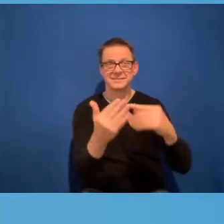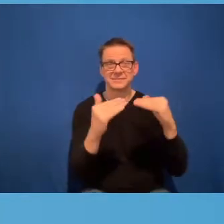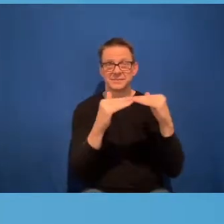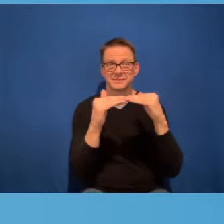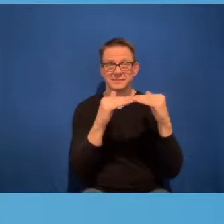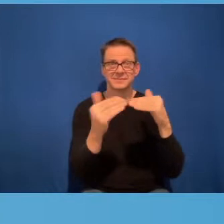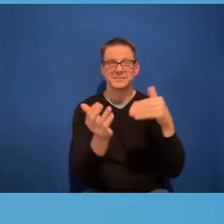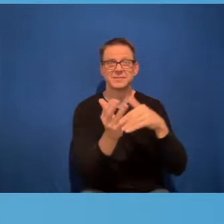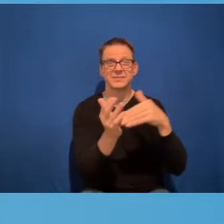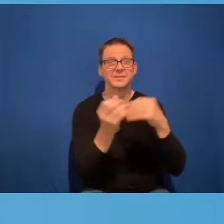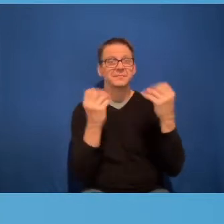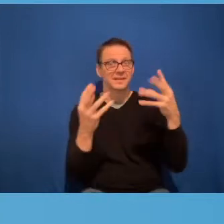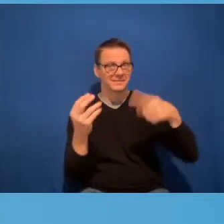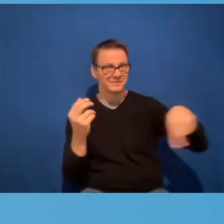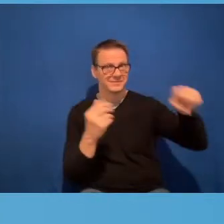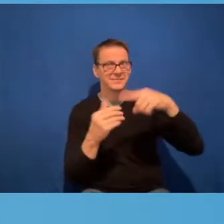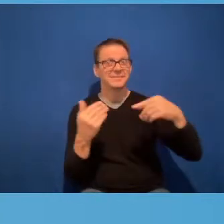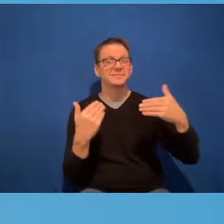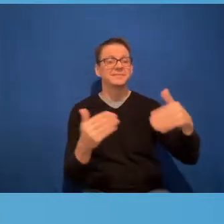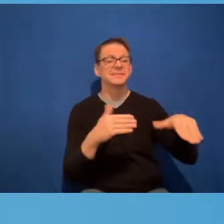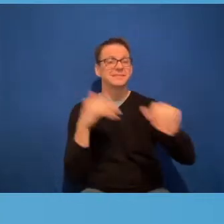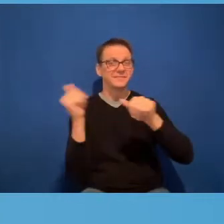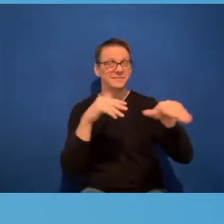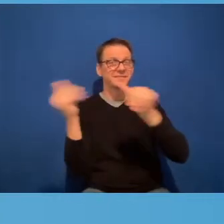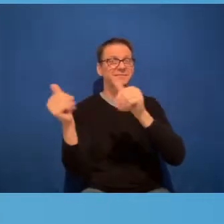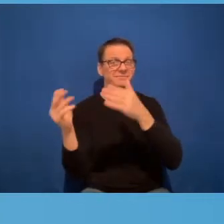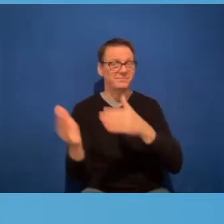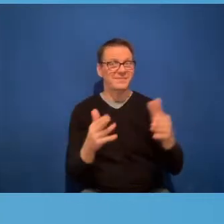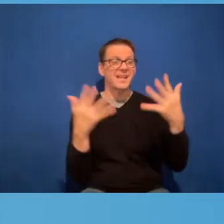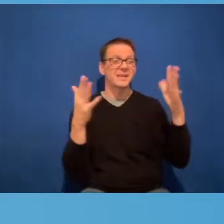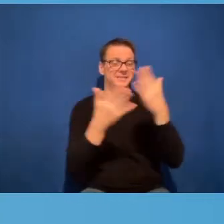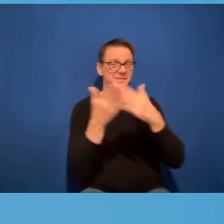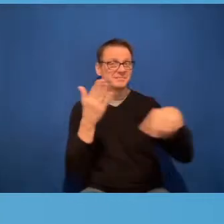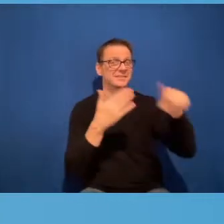have left, and a lot of them are planning to leave as well.